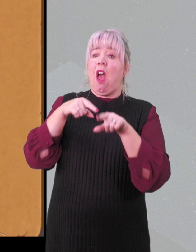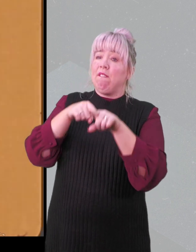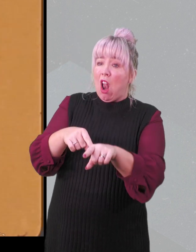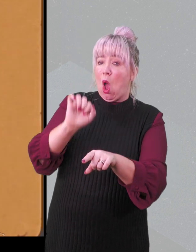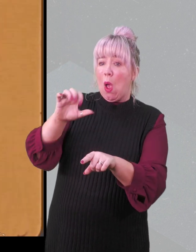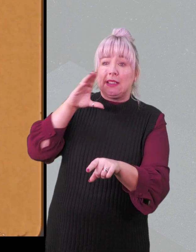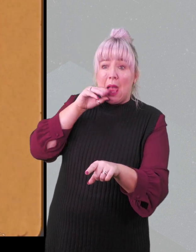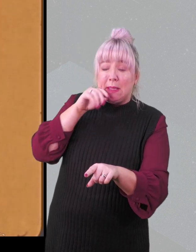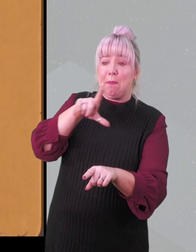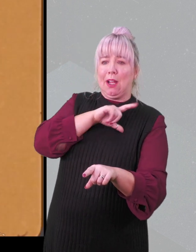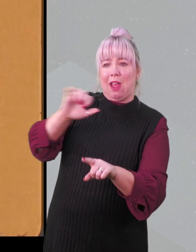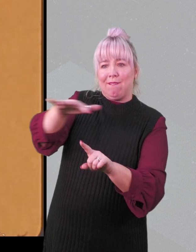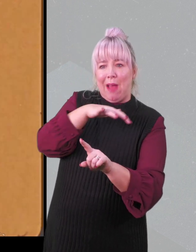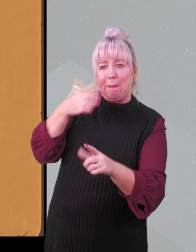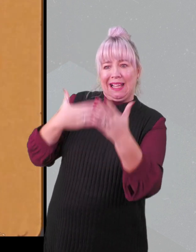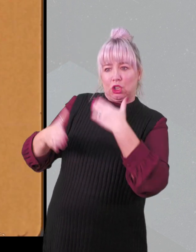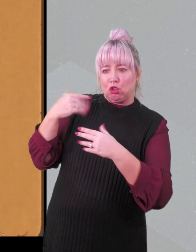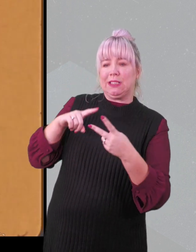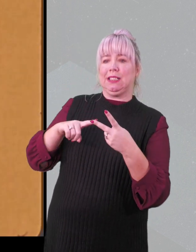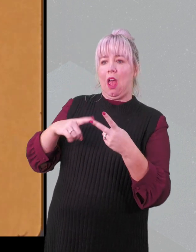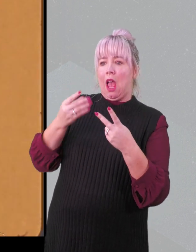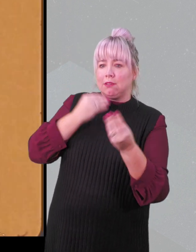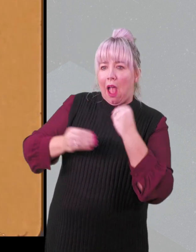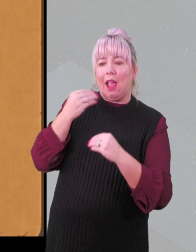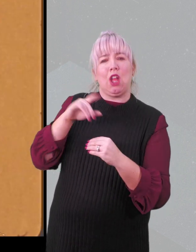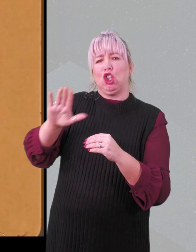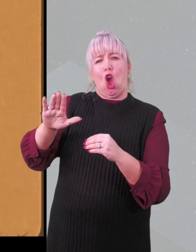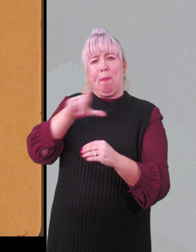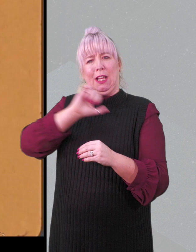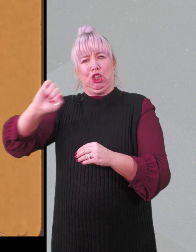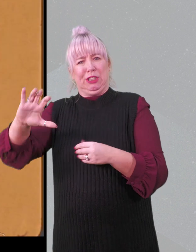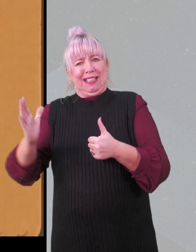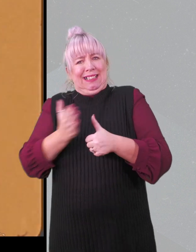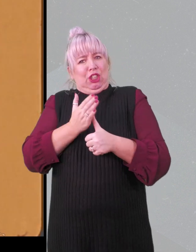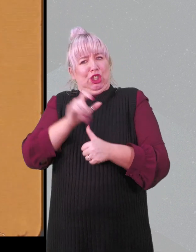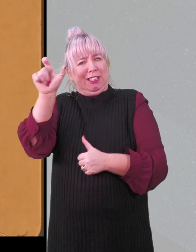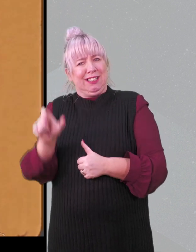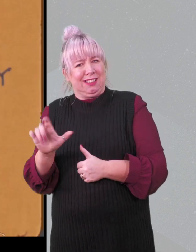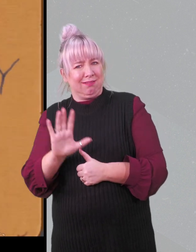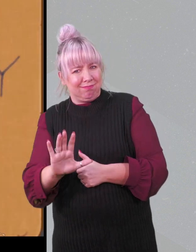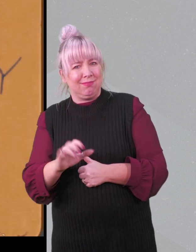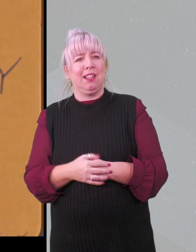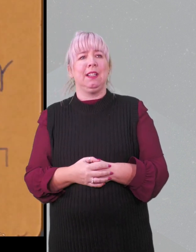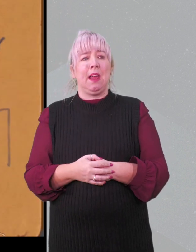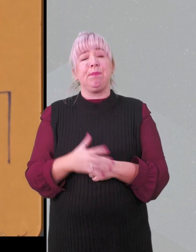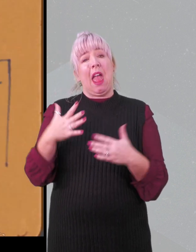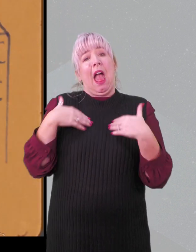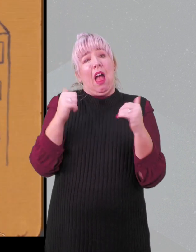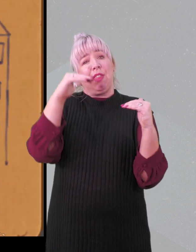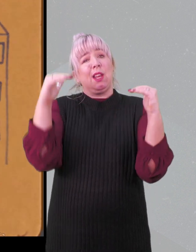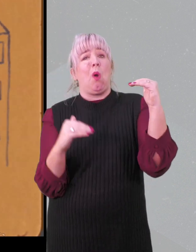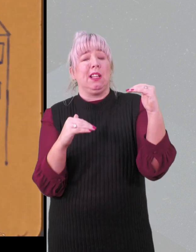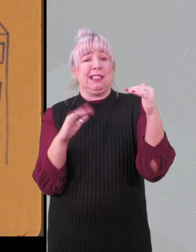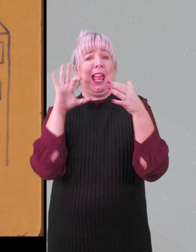history, and diet, not whether she identifies as indigenous. Second, we must teach clinicians that health inequities result from